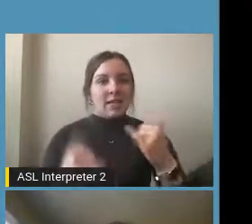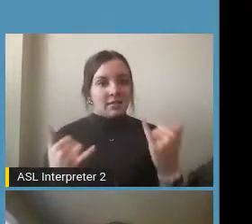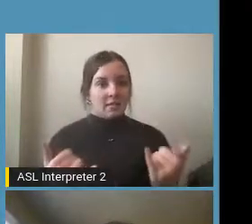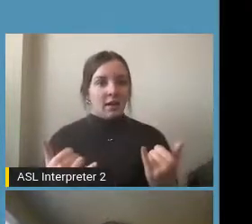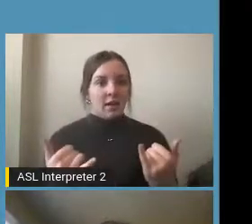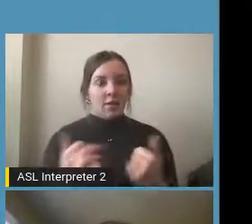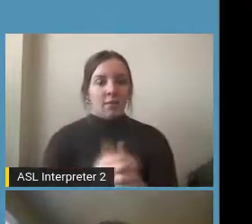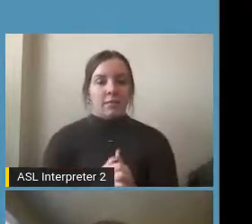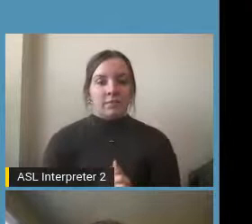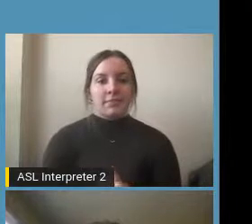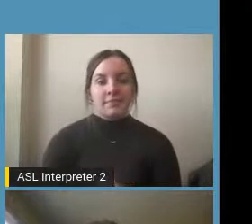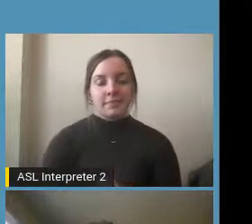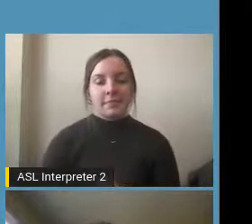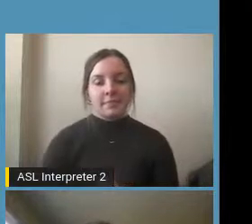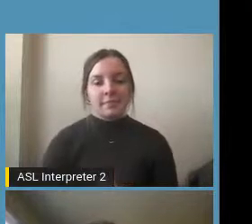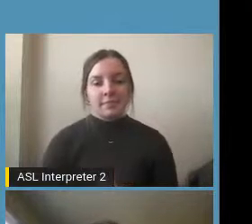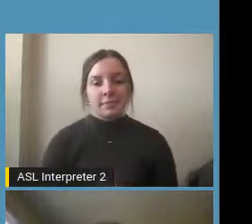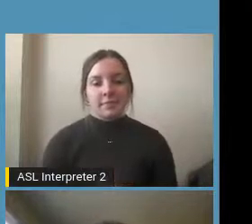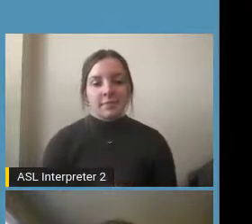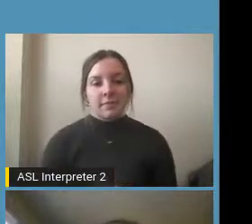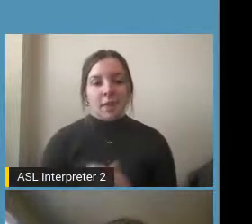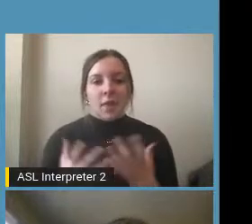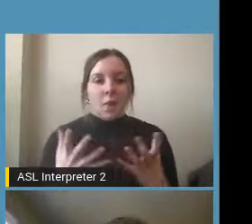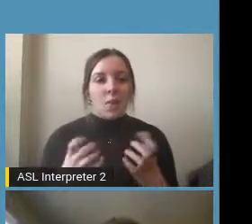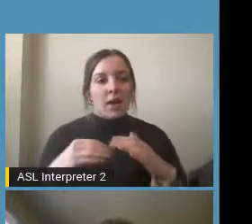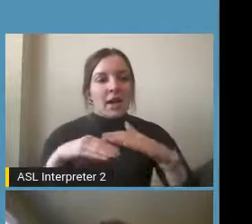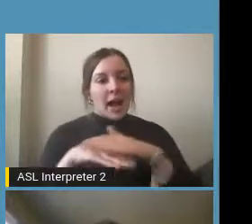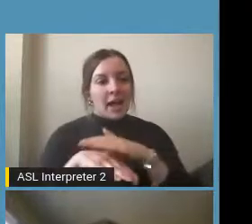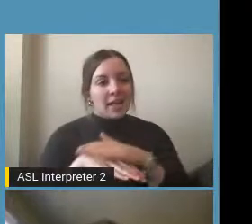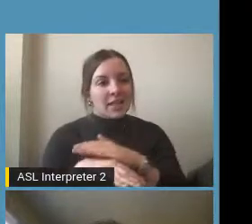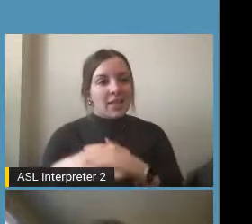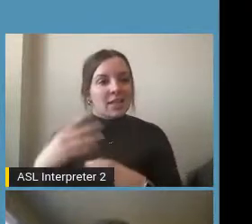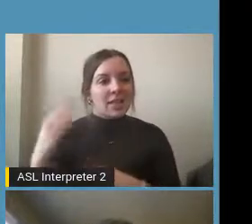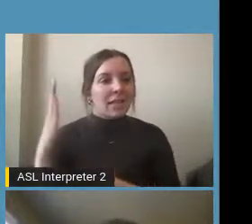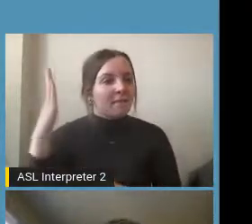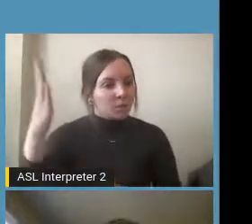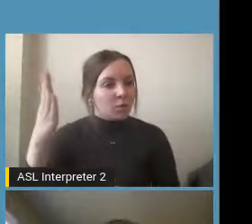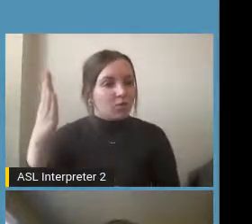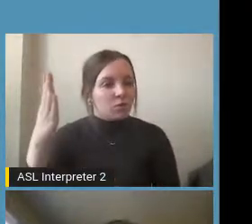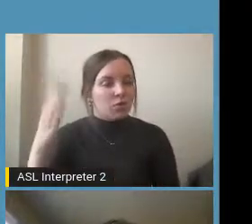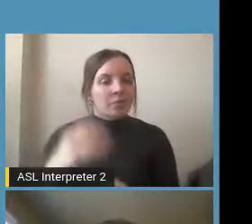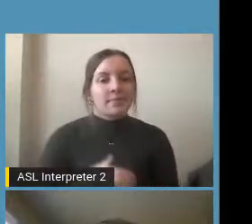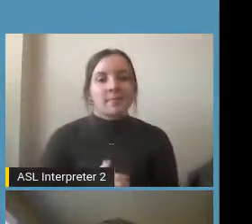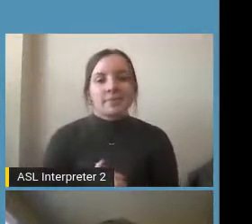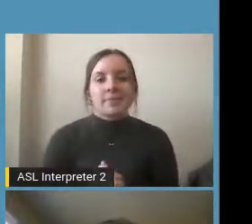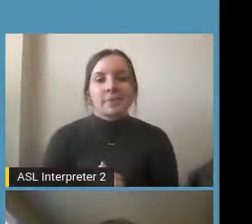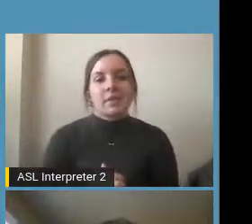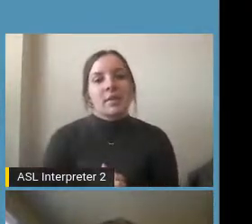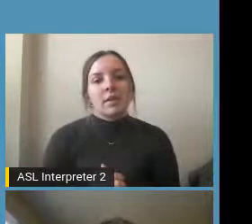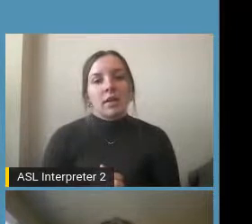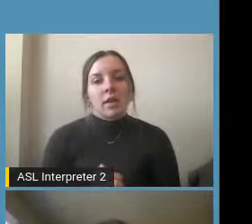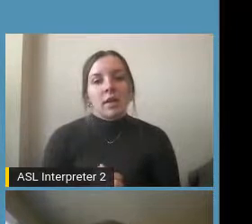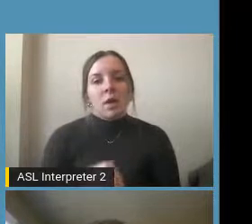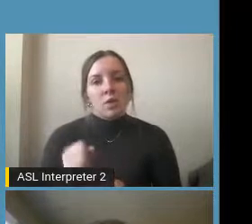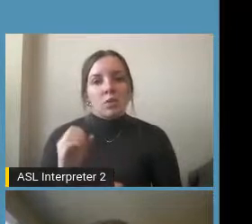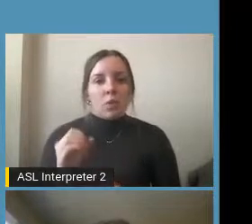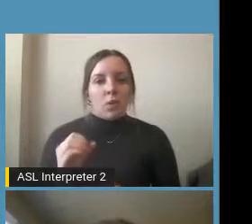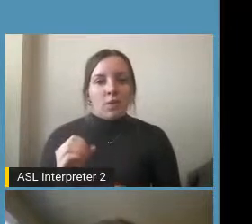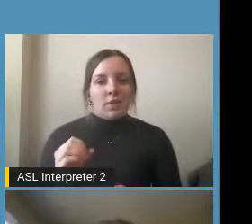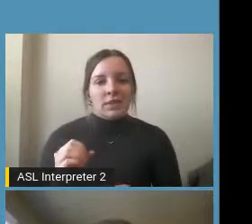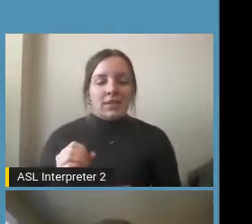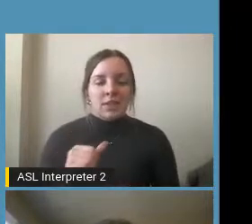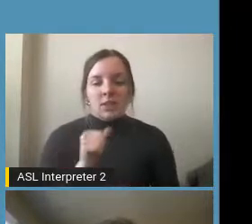it so they could have access to it again. So now they have a digital record that can be viewed without having to take it out and put it back together, which took a lot of